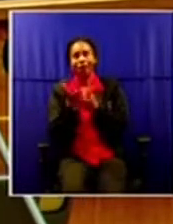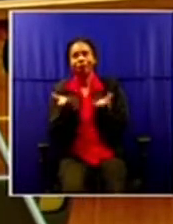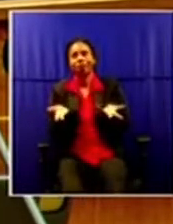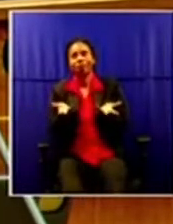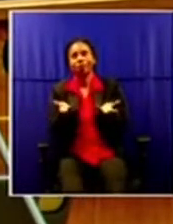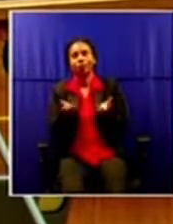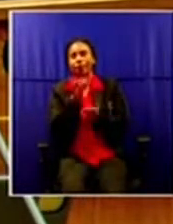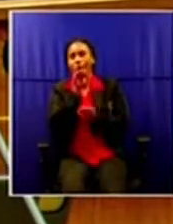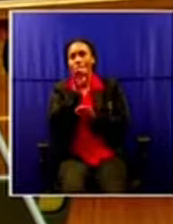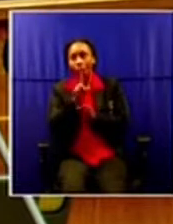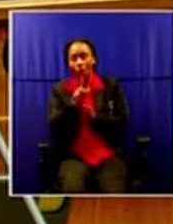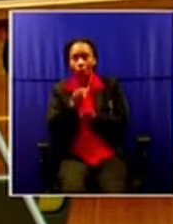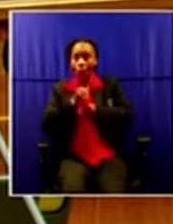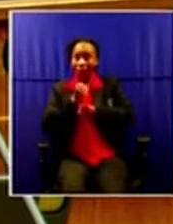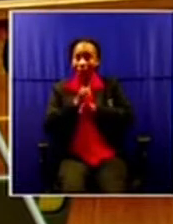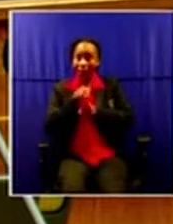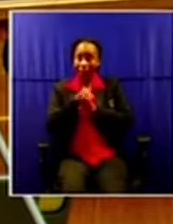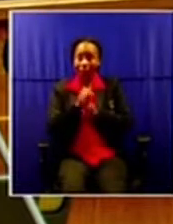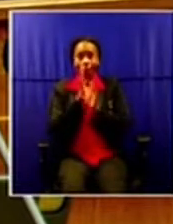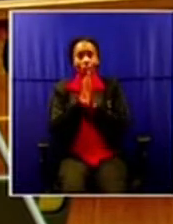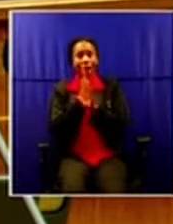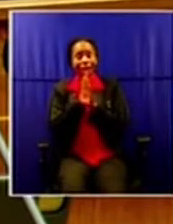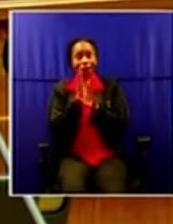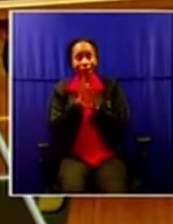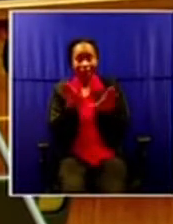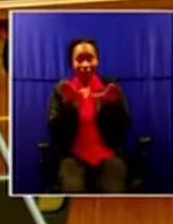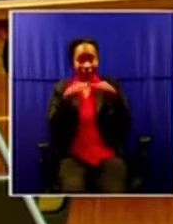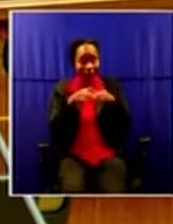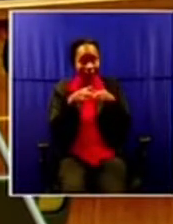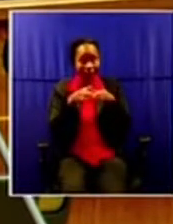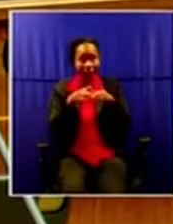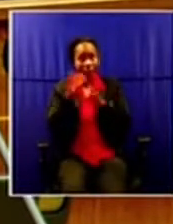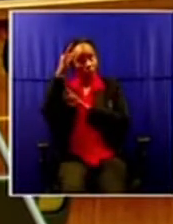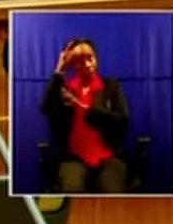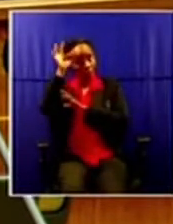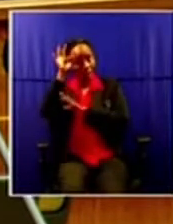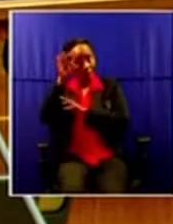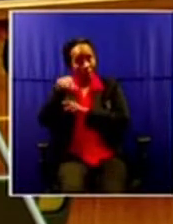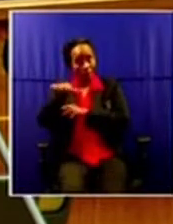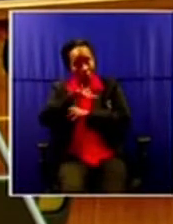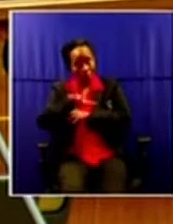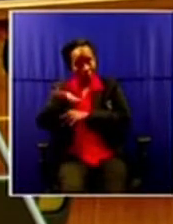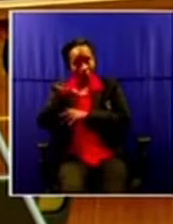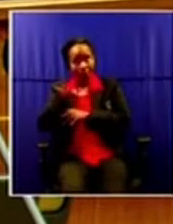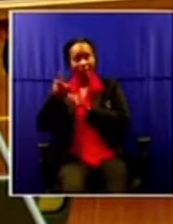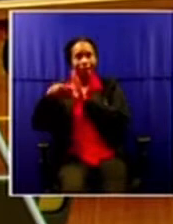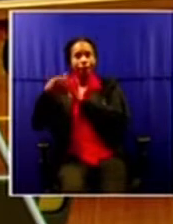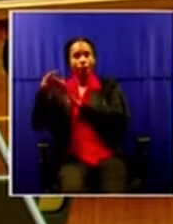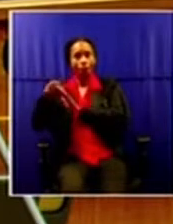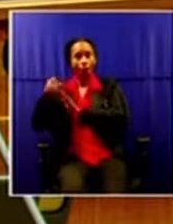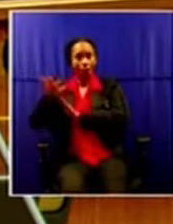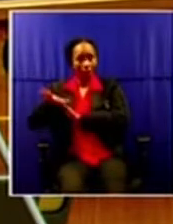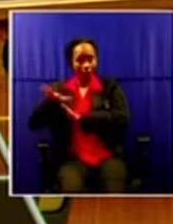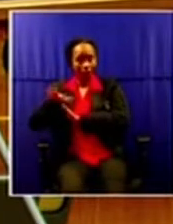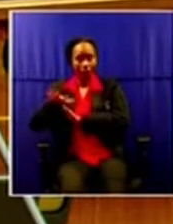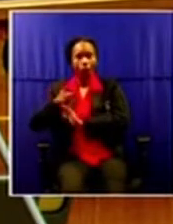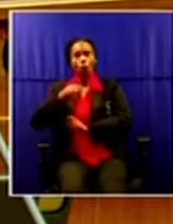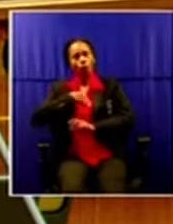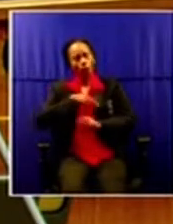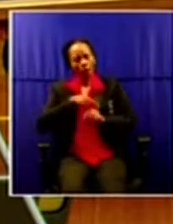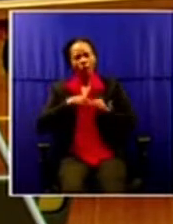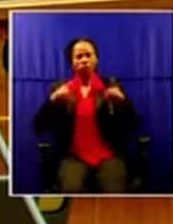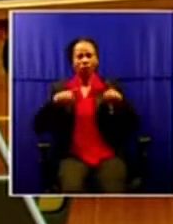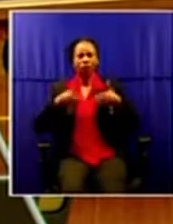sector, state entities, and development partners, we have started with